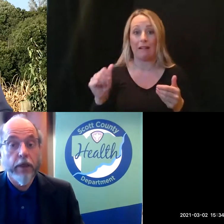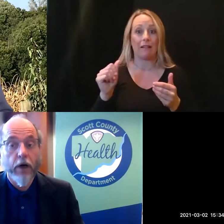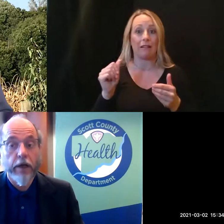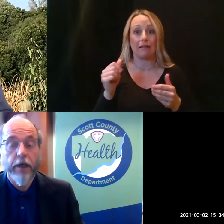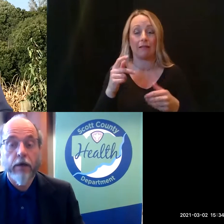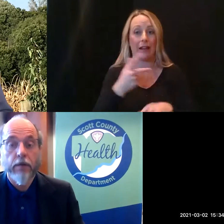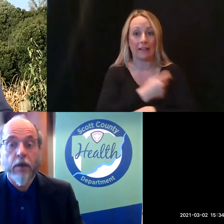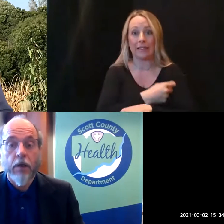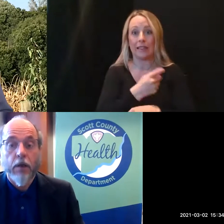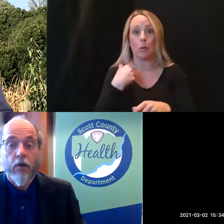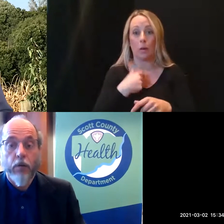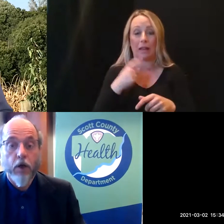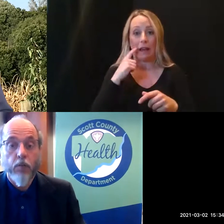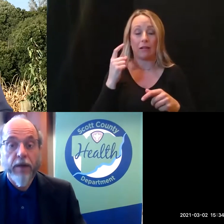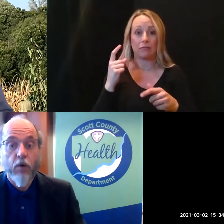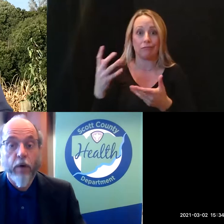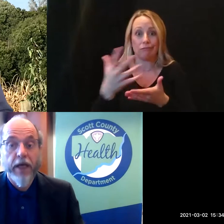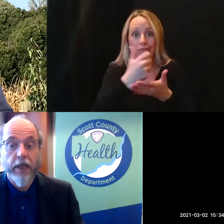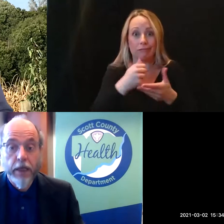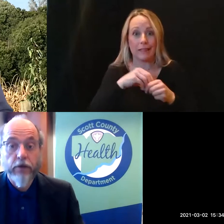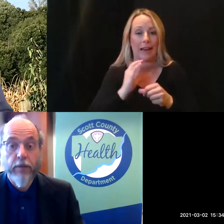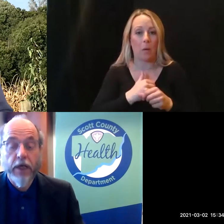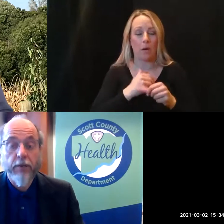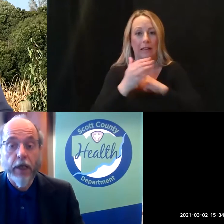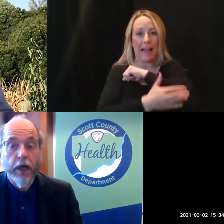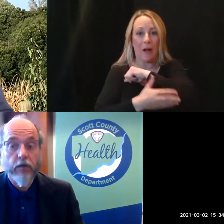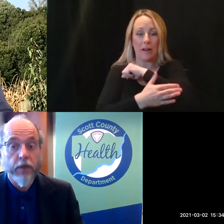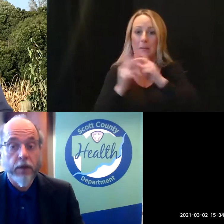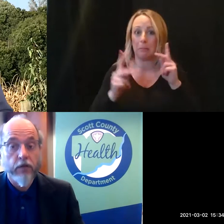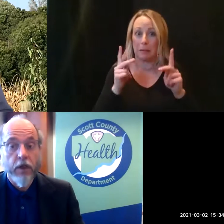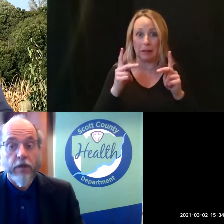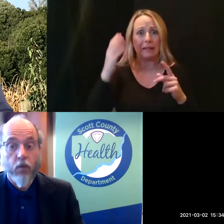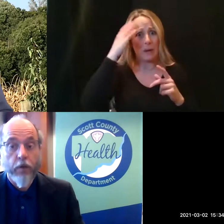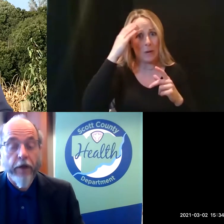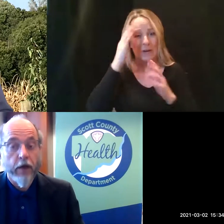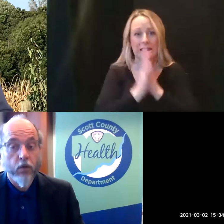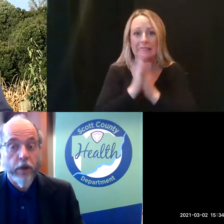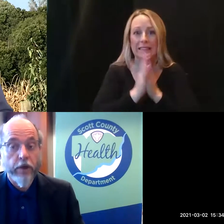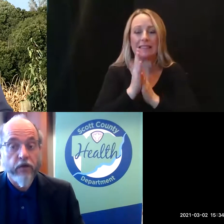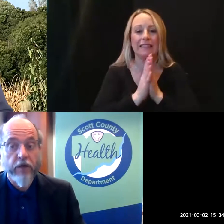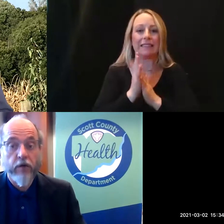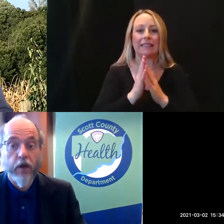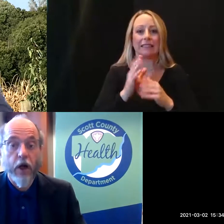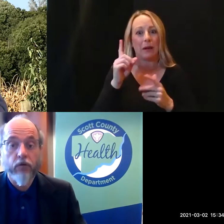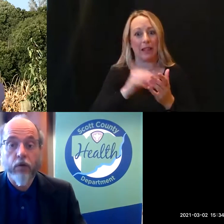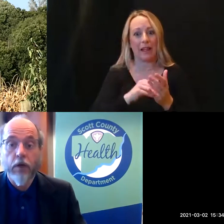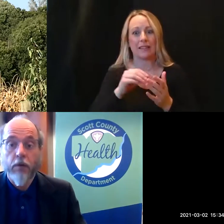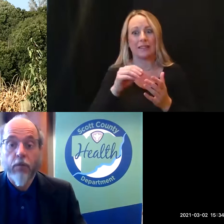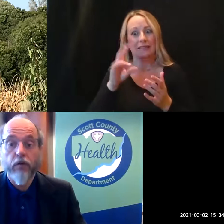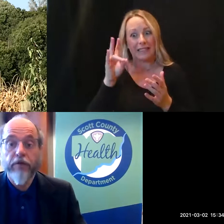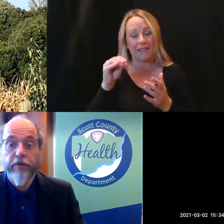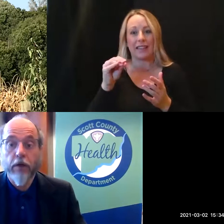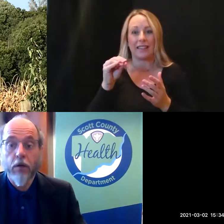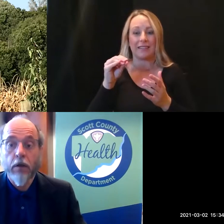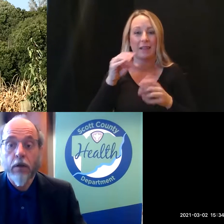bring into our county. We know people remain eager to be immunized because the 1,170 slots were